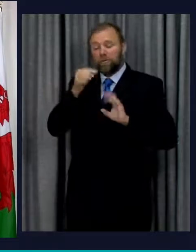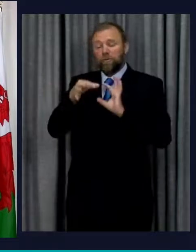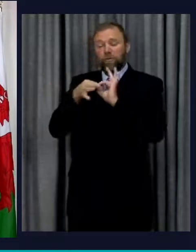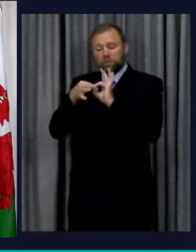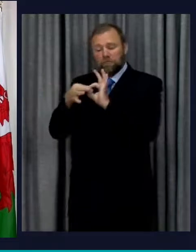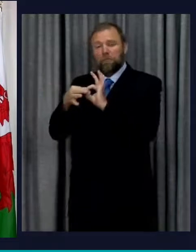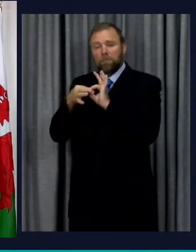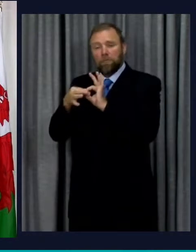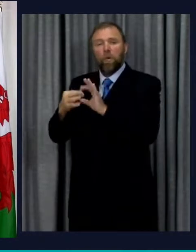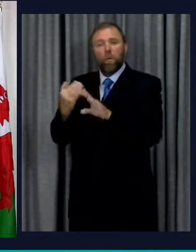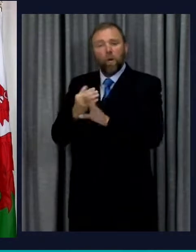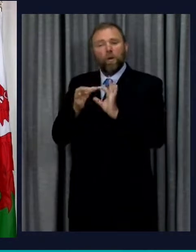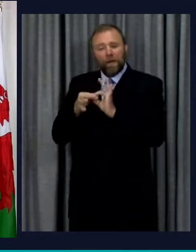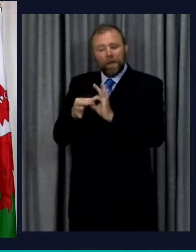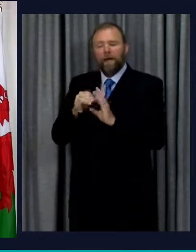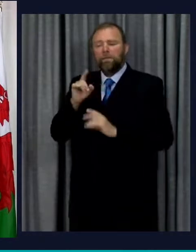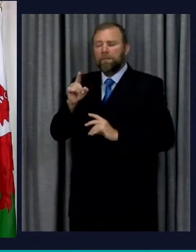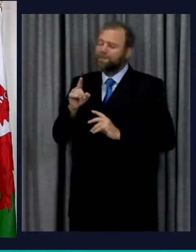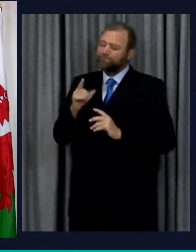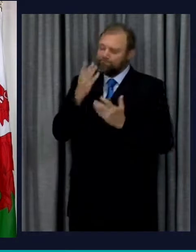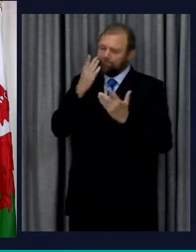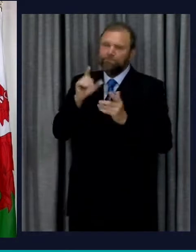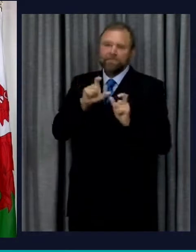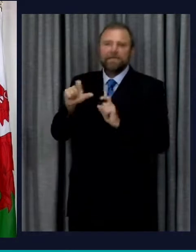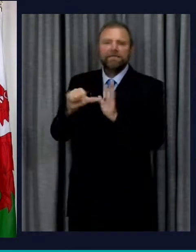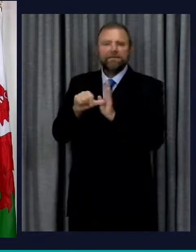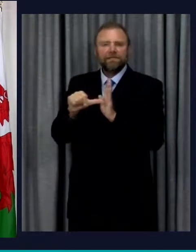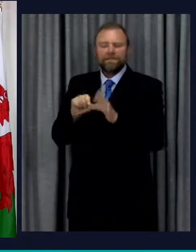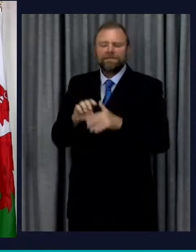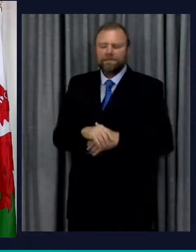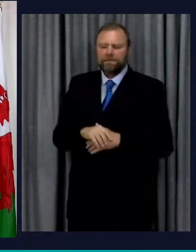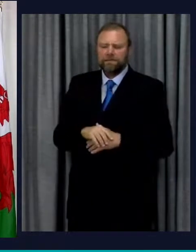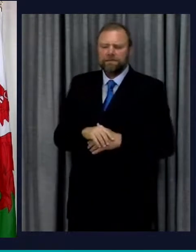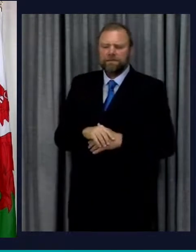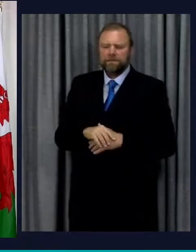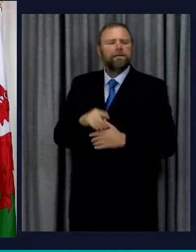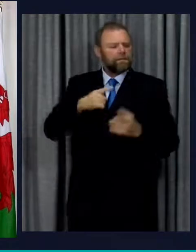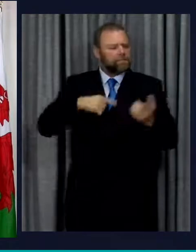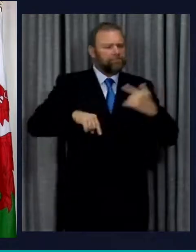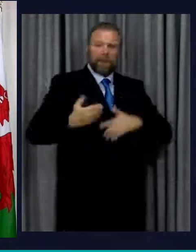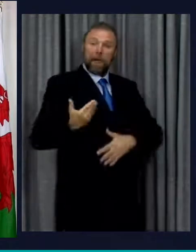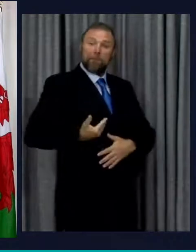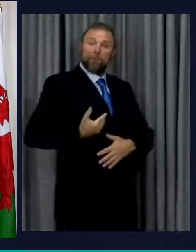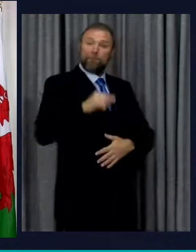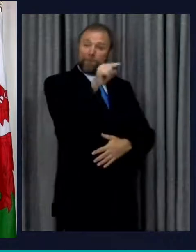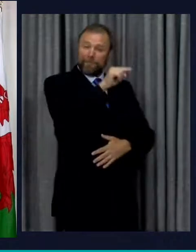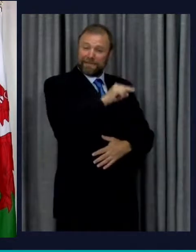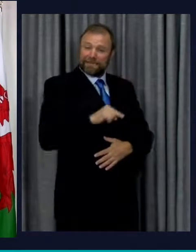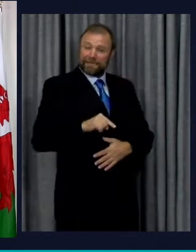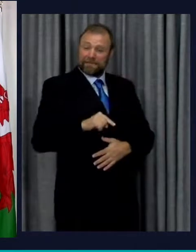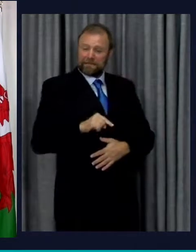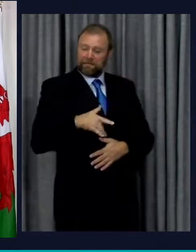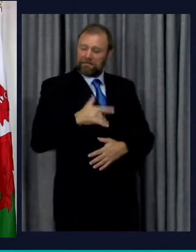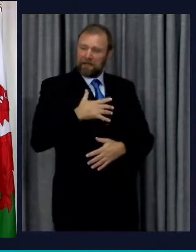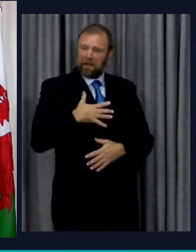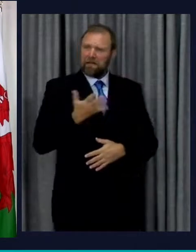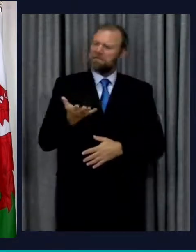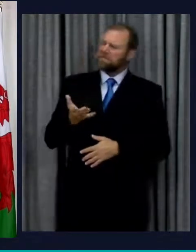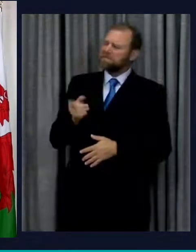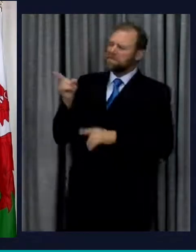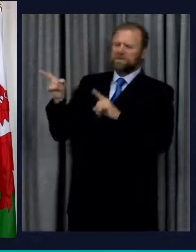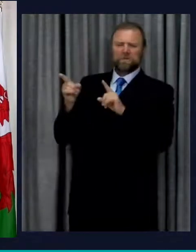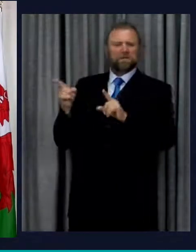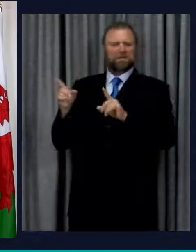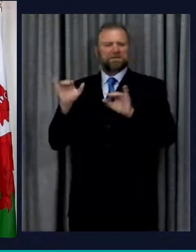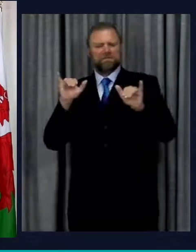from businesses, actually. They're agnostic about the politics of the two governments. They just want to see the two governments using the different levers